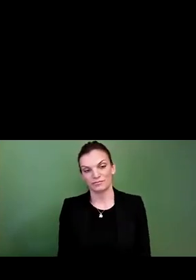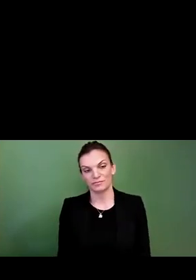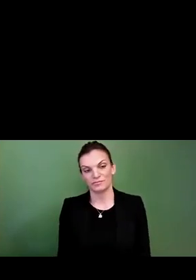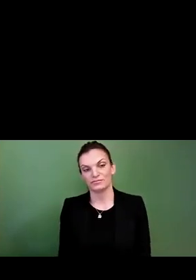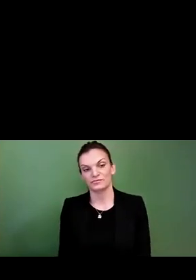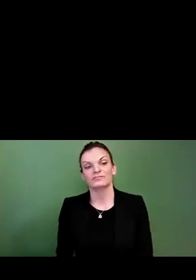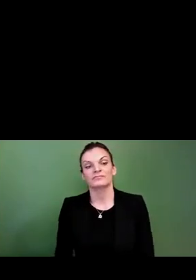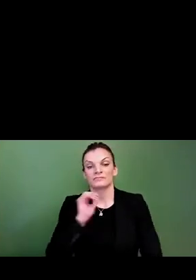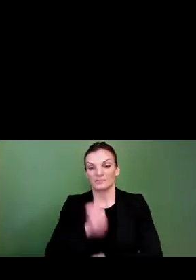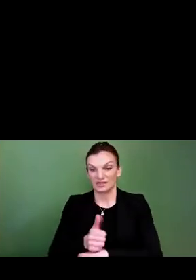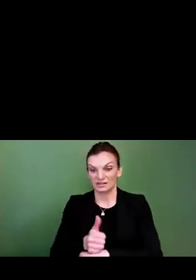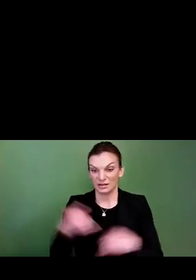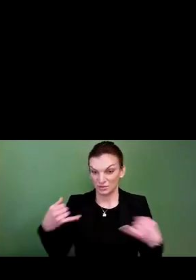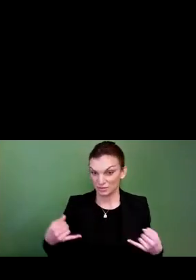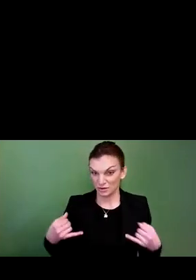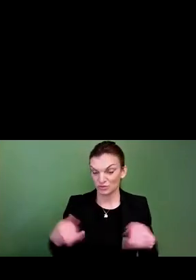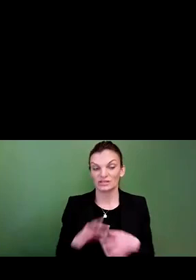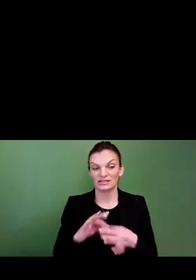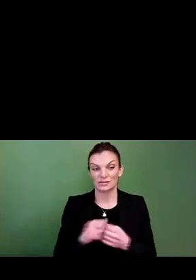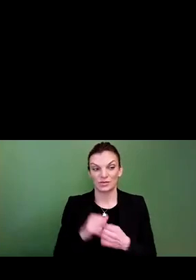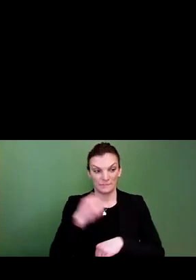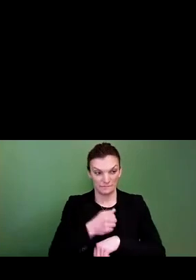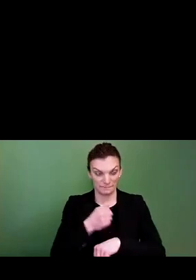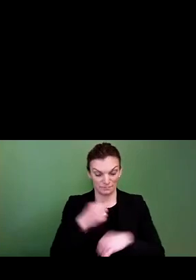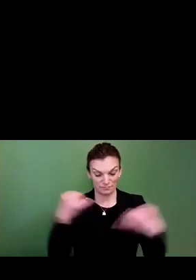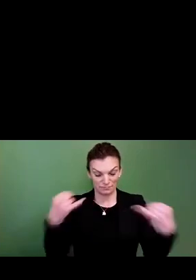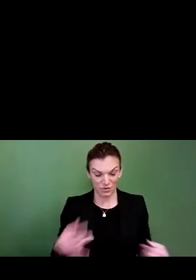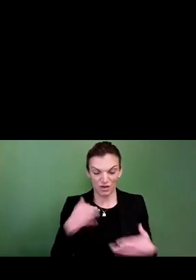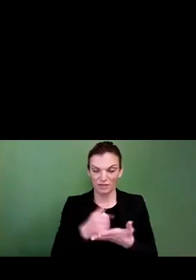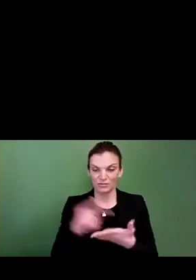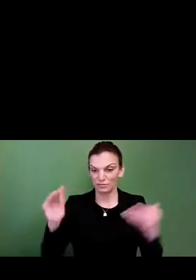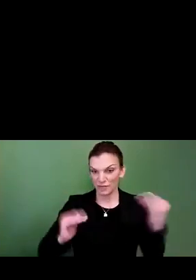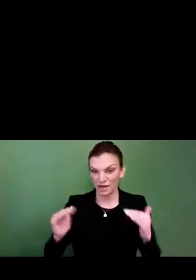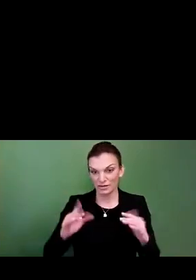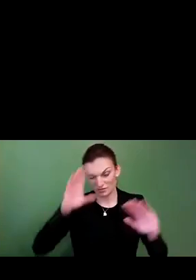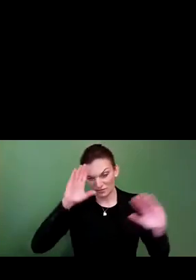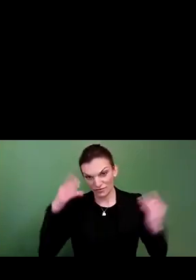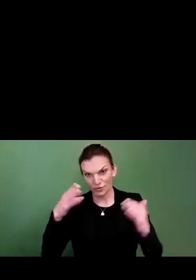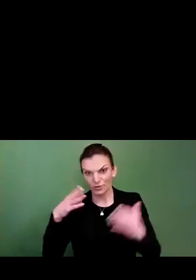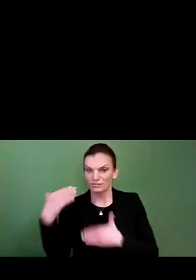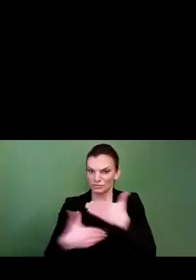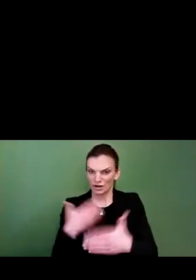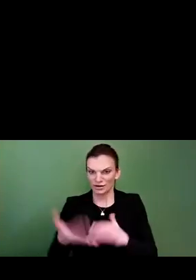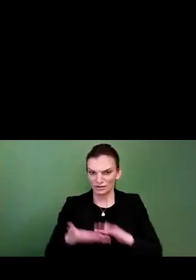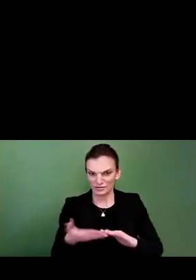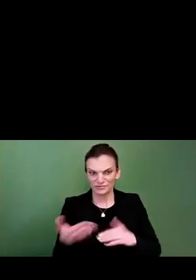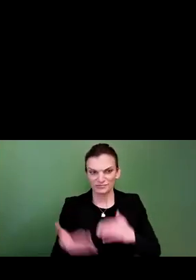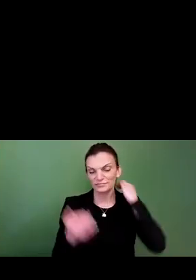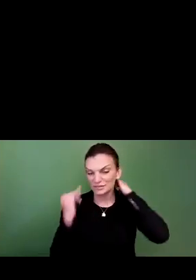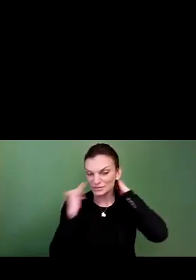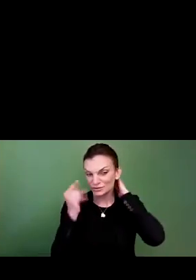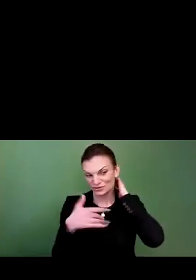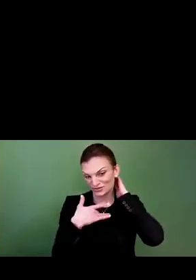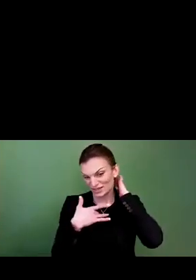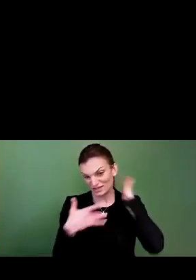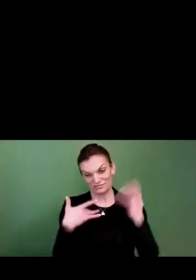Establishing and sticking to boundaries around your workday will help you stay balanced, focused, and productive. If you're worried about how things